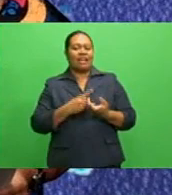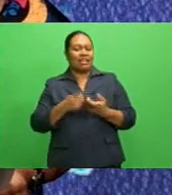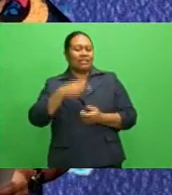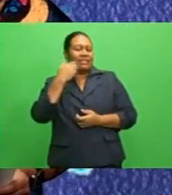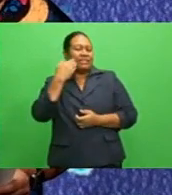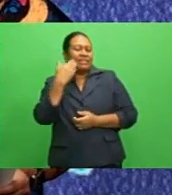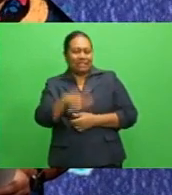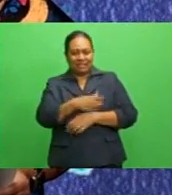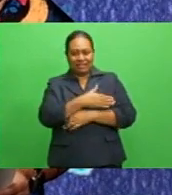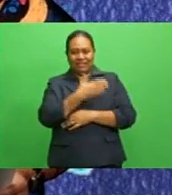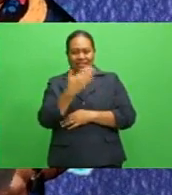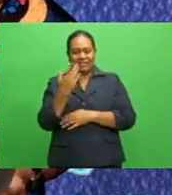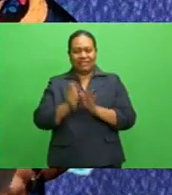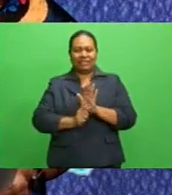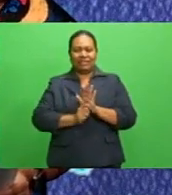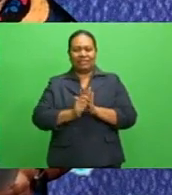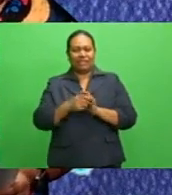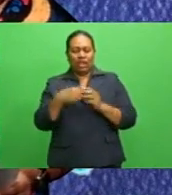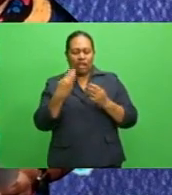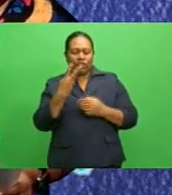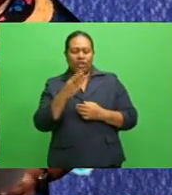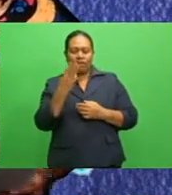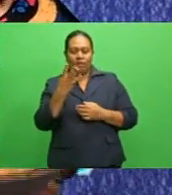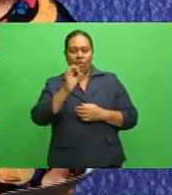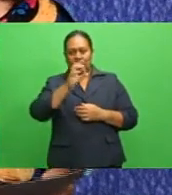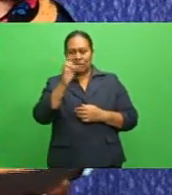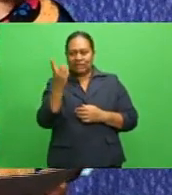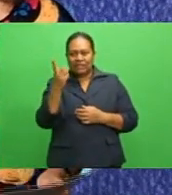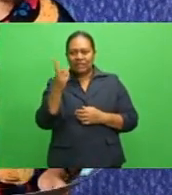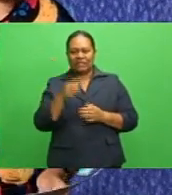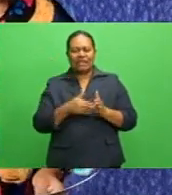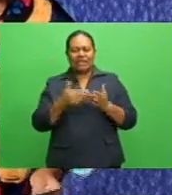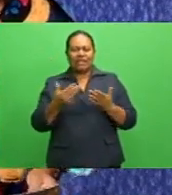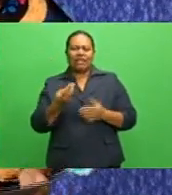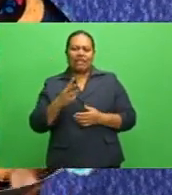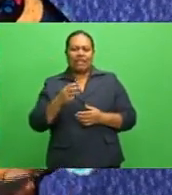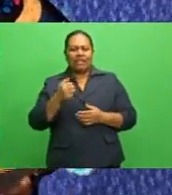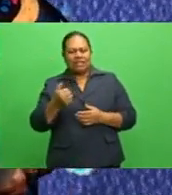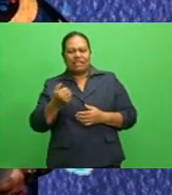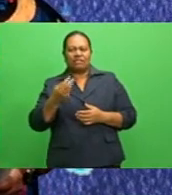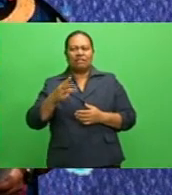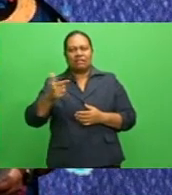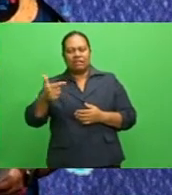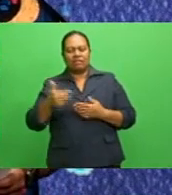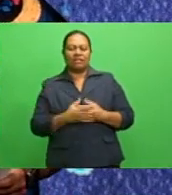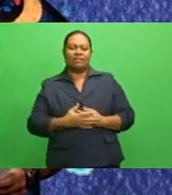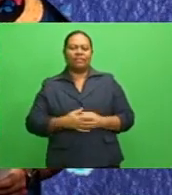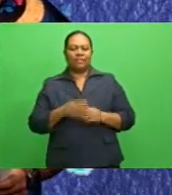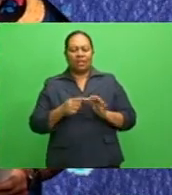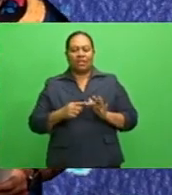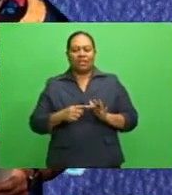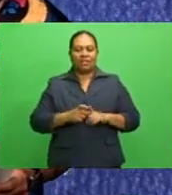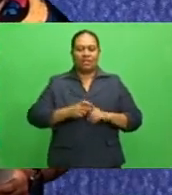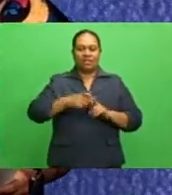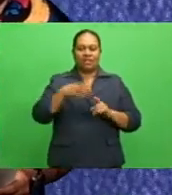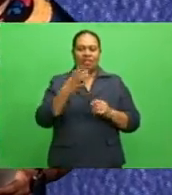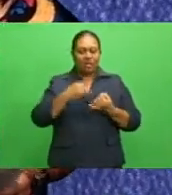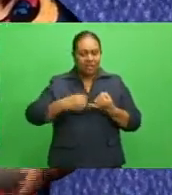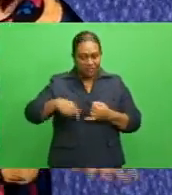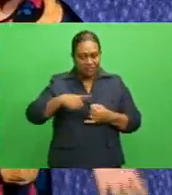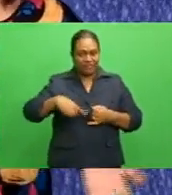day. Temps shot to 34 degrees, but it felt like 36 or 37. Eastwards from Pack Harbour to